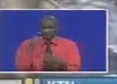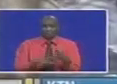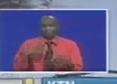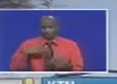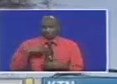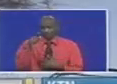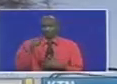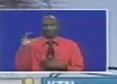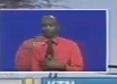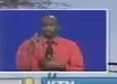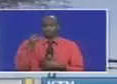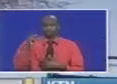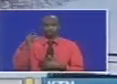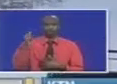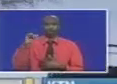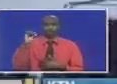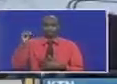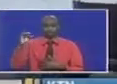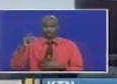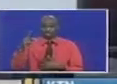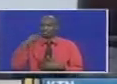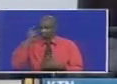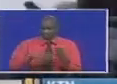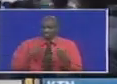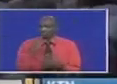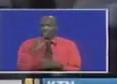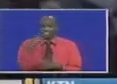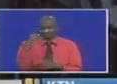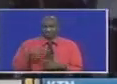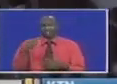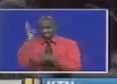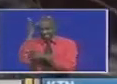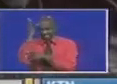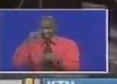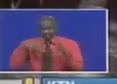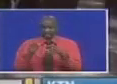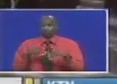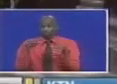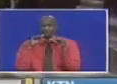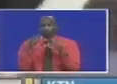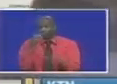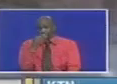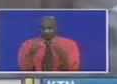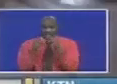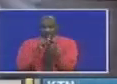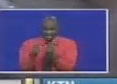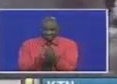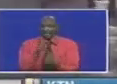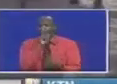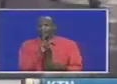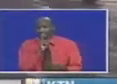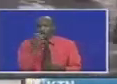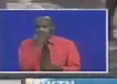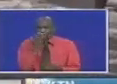of Chokochok village in Turkana County gathered under the trees to wait for the distribution of maize, beans, cooking